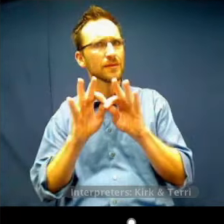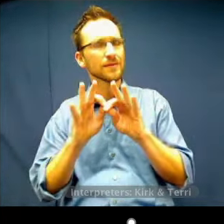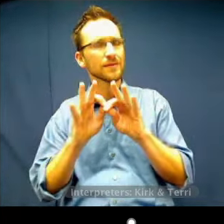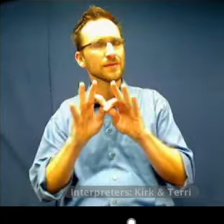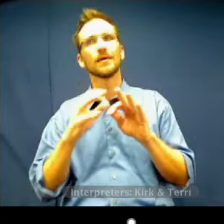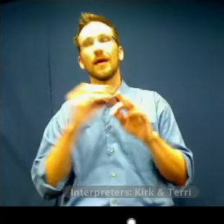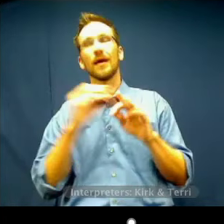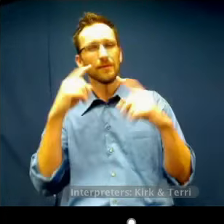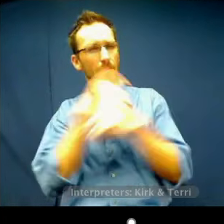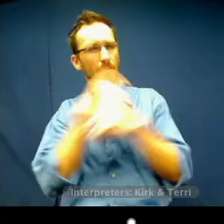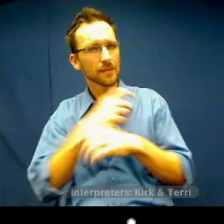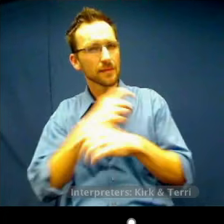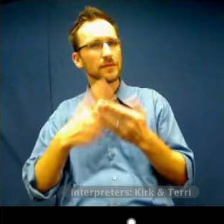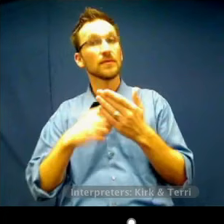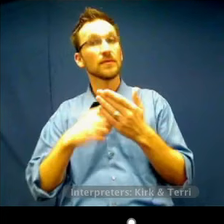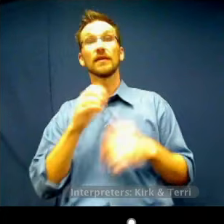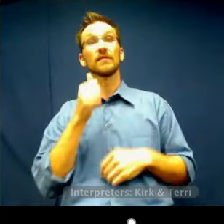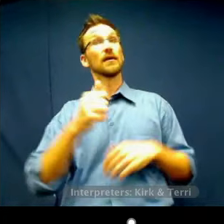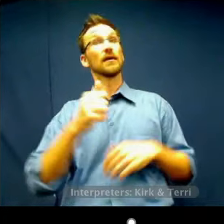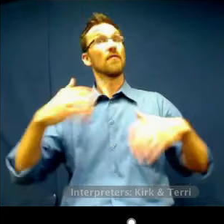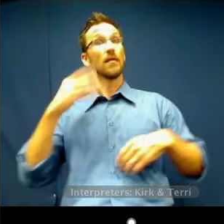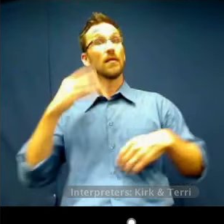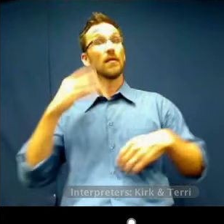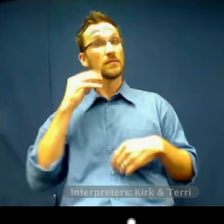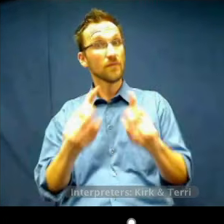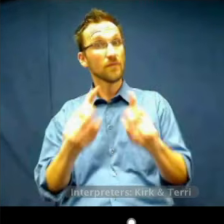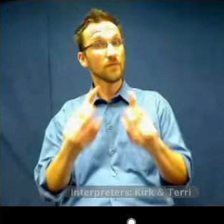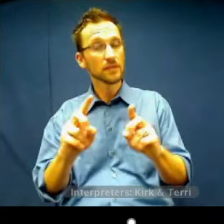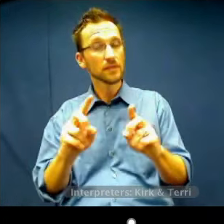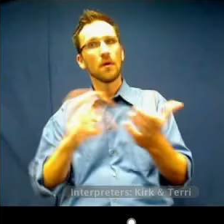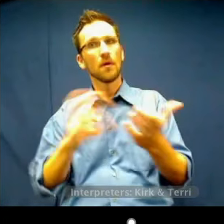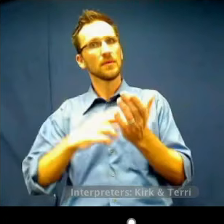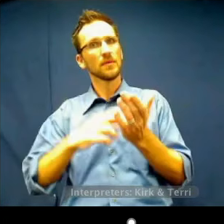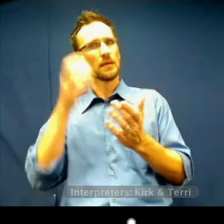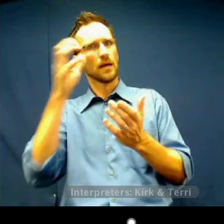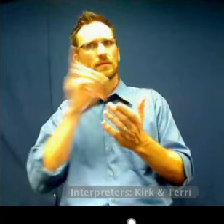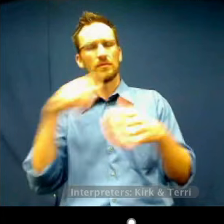divorce yourself, the concepts can be foreign.